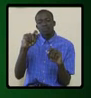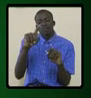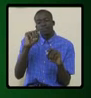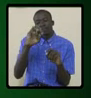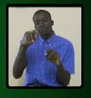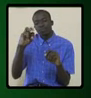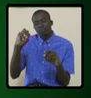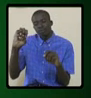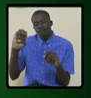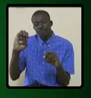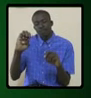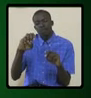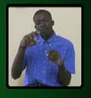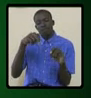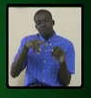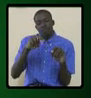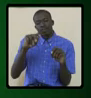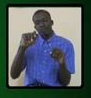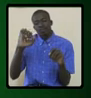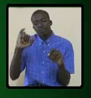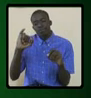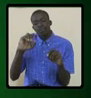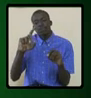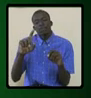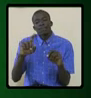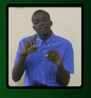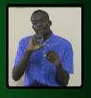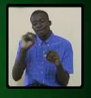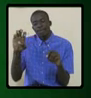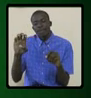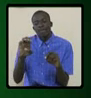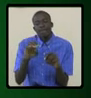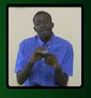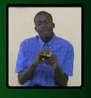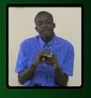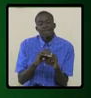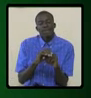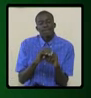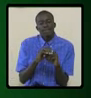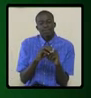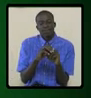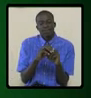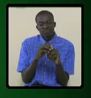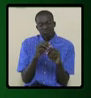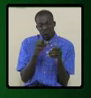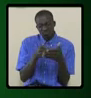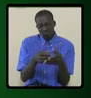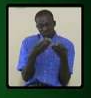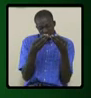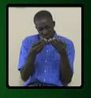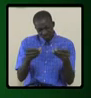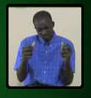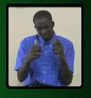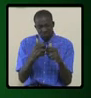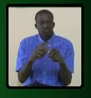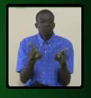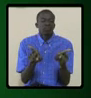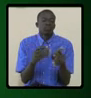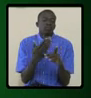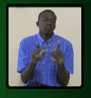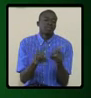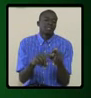time and its unit is seconds. Let's solve a problem using this